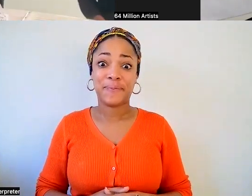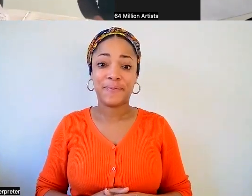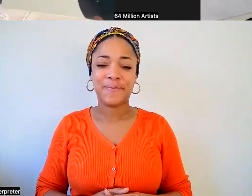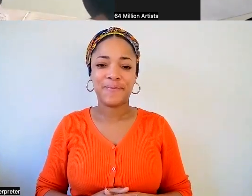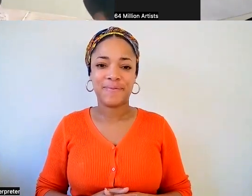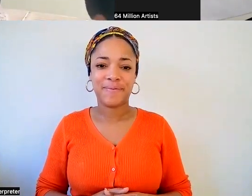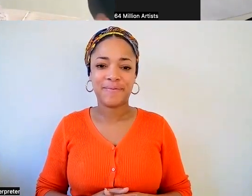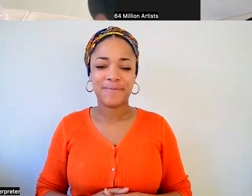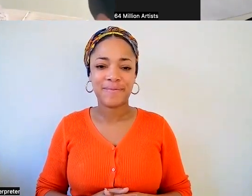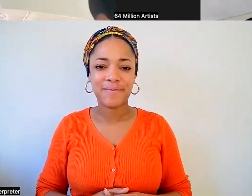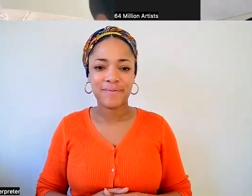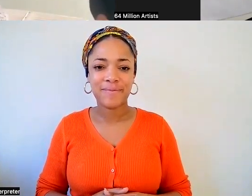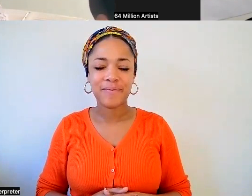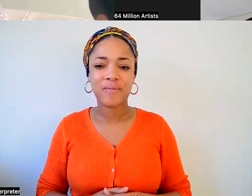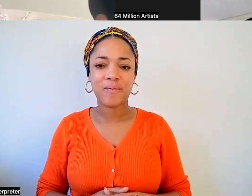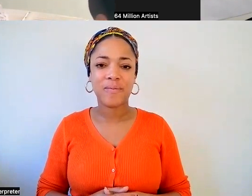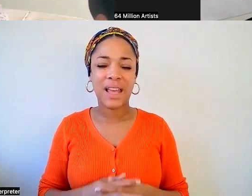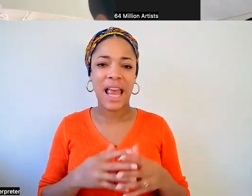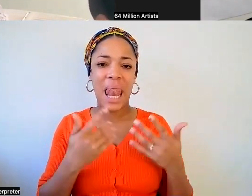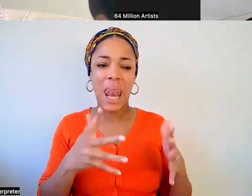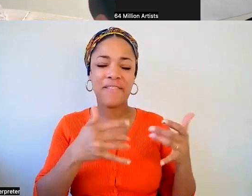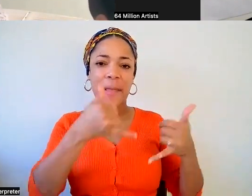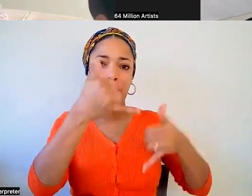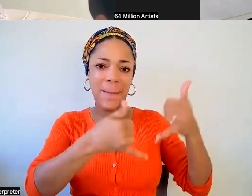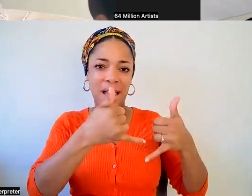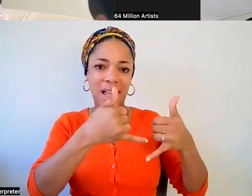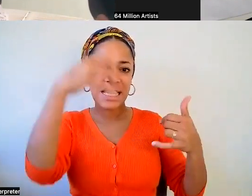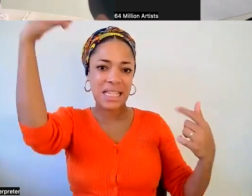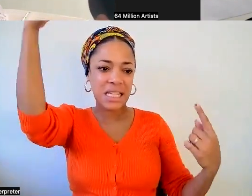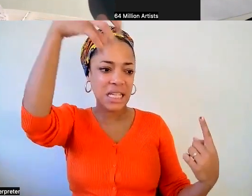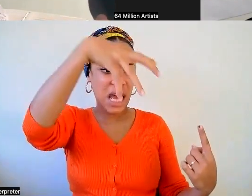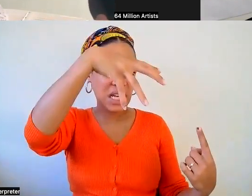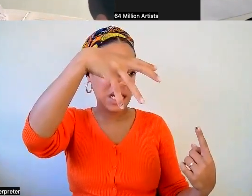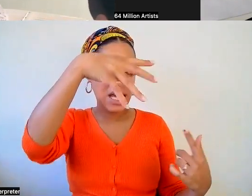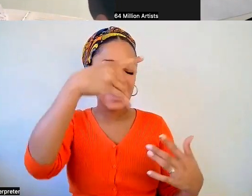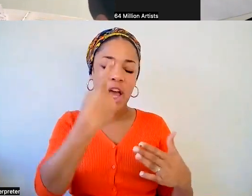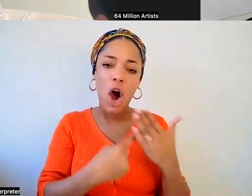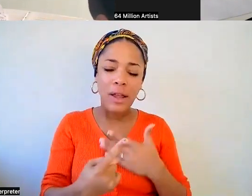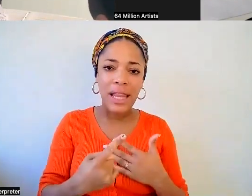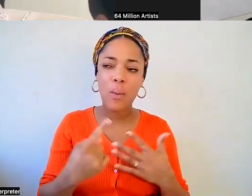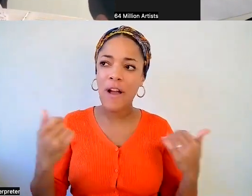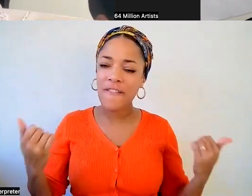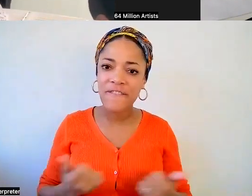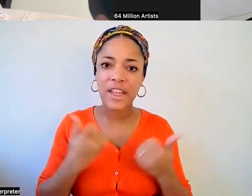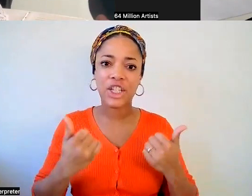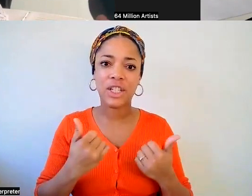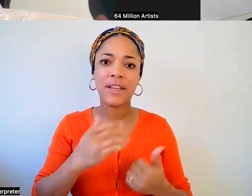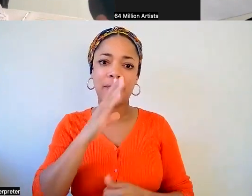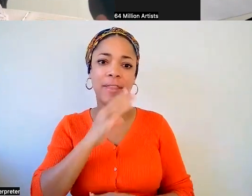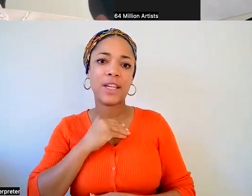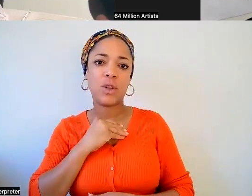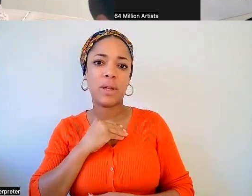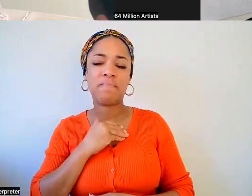hear you? They left milk in the sun. And only when I was done did they tell me. Not